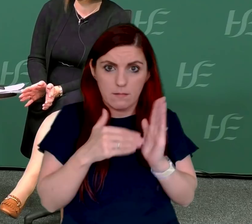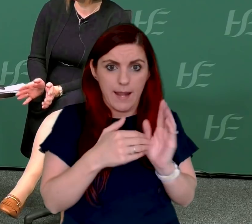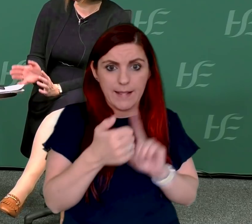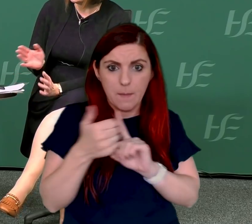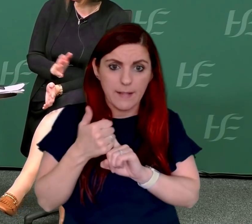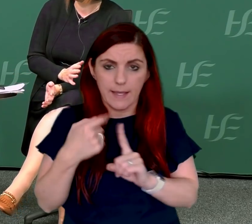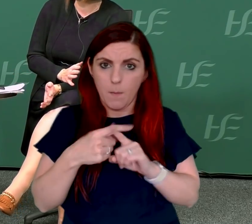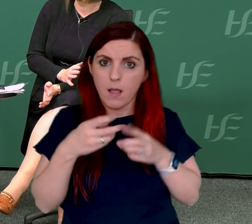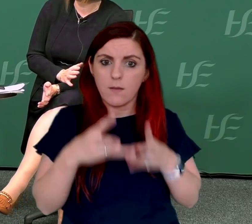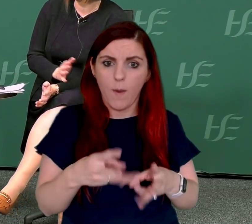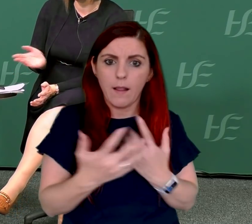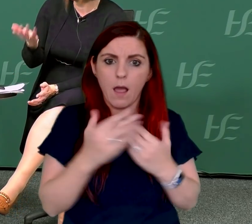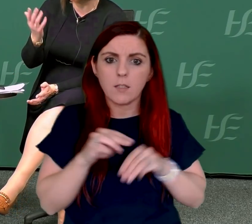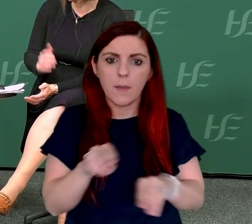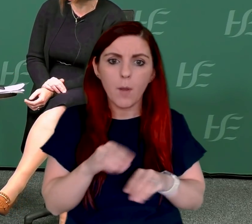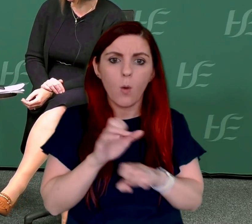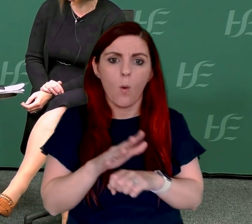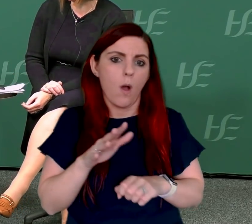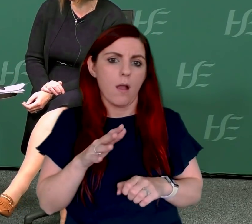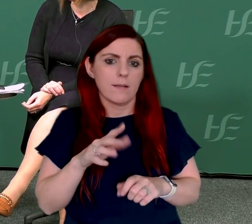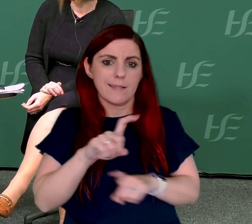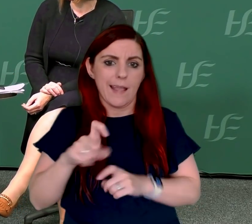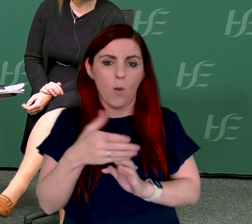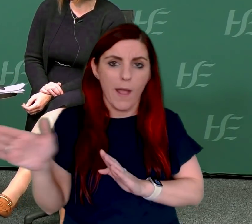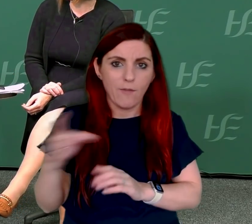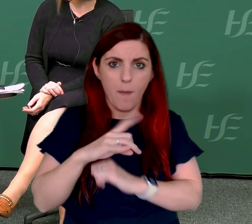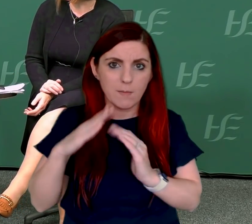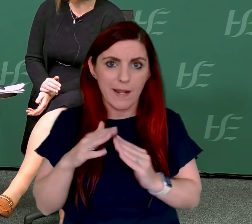a lot of people away from hospitals that we wouldn't have done 3-4 years ago.